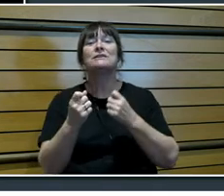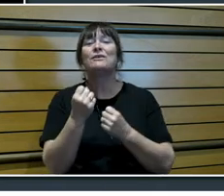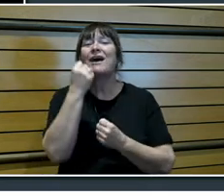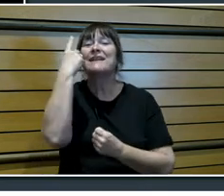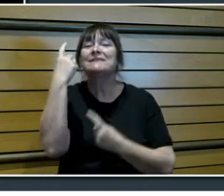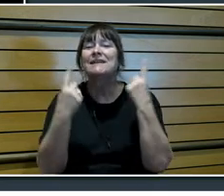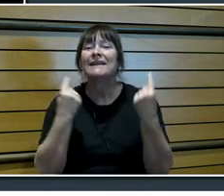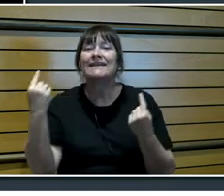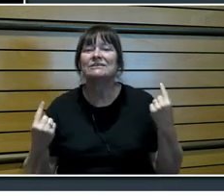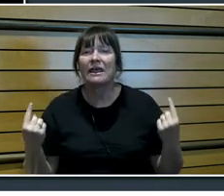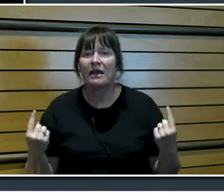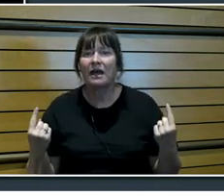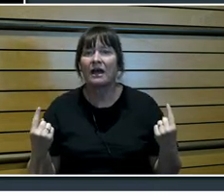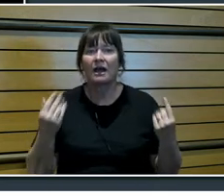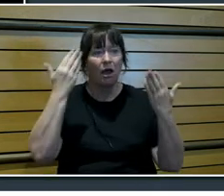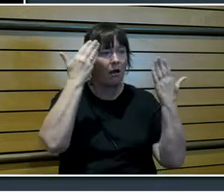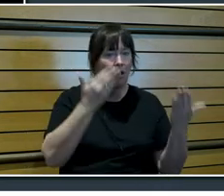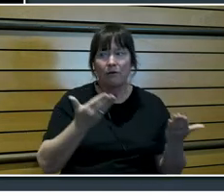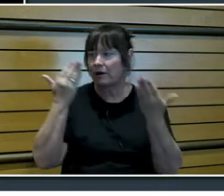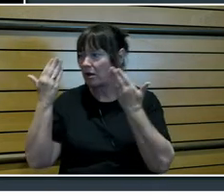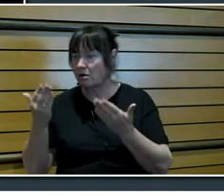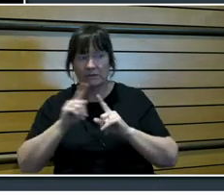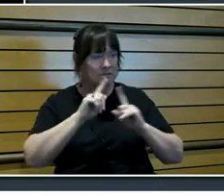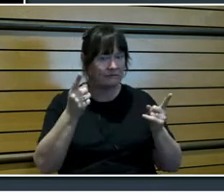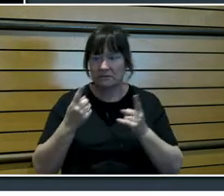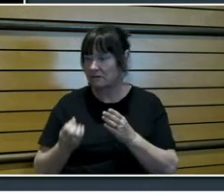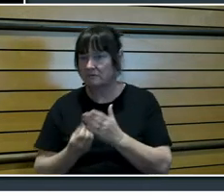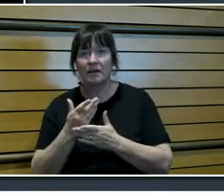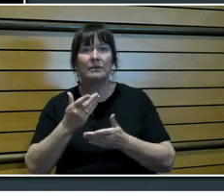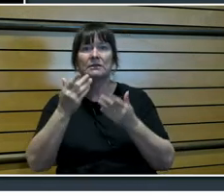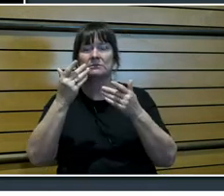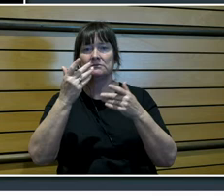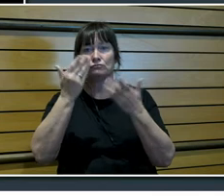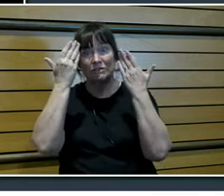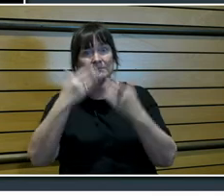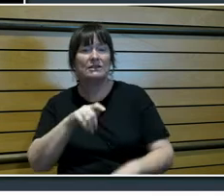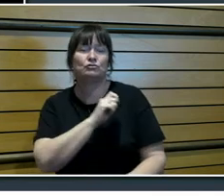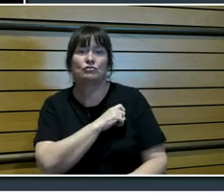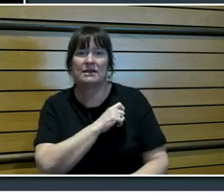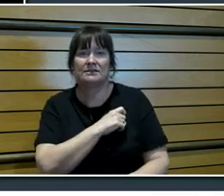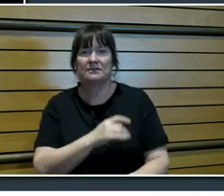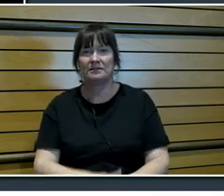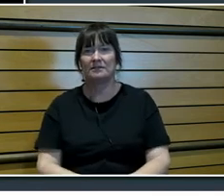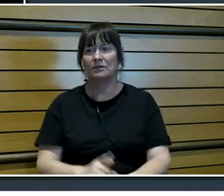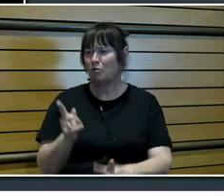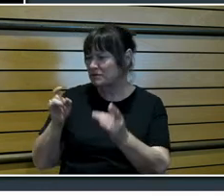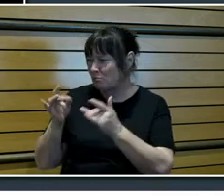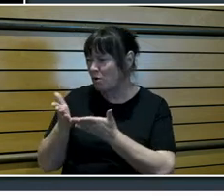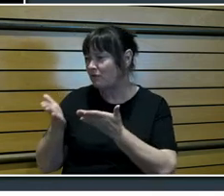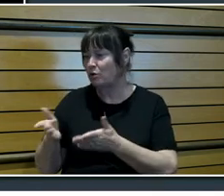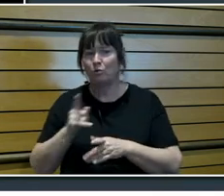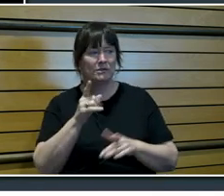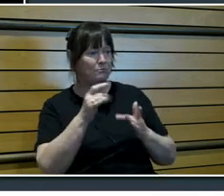other, honouring our differences, developing respect and trust, discovering what is important to us,